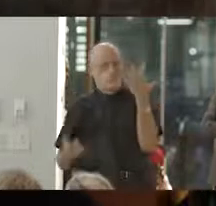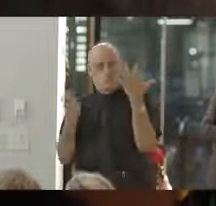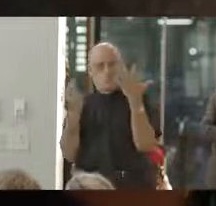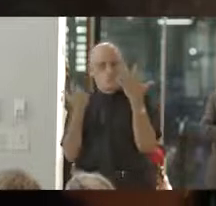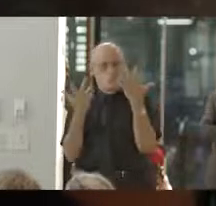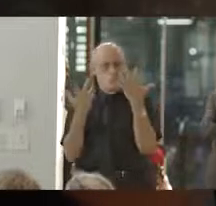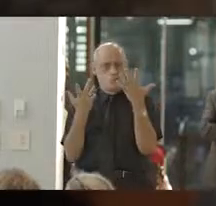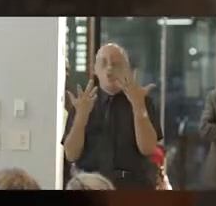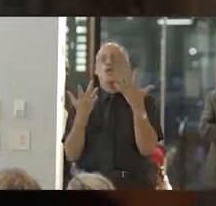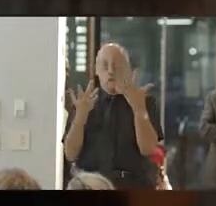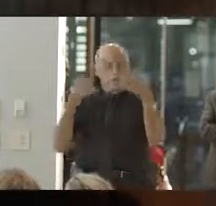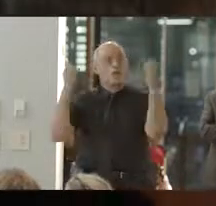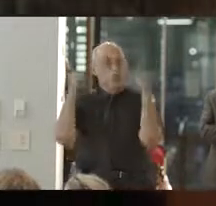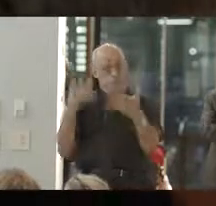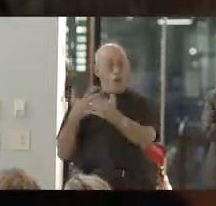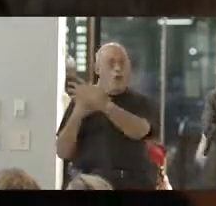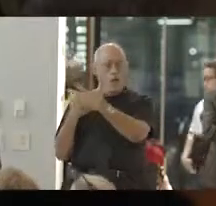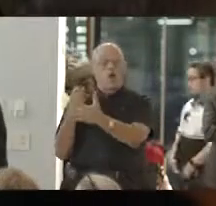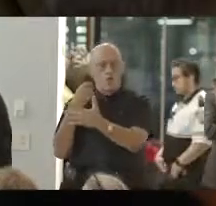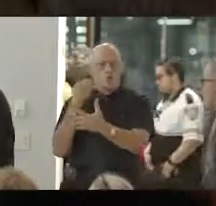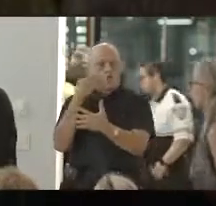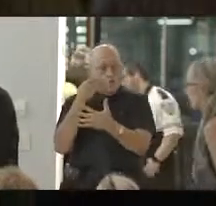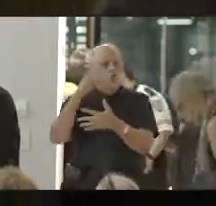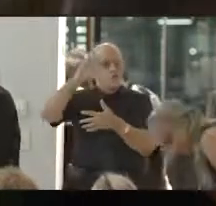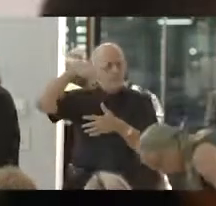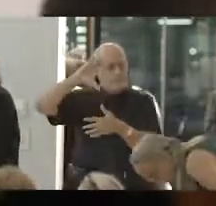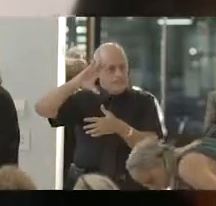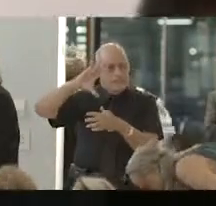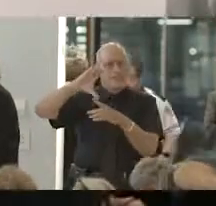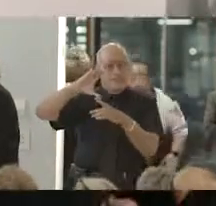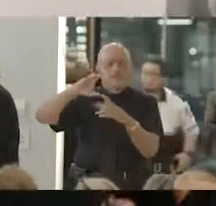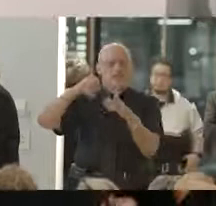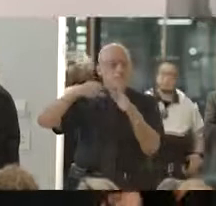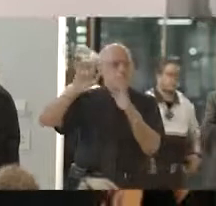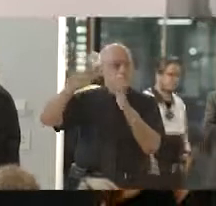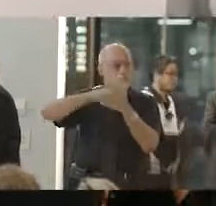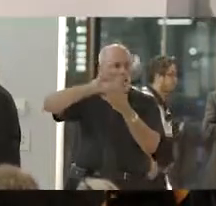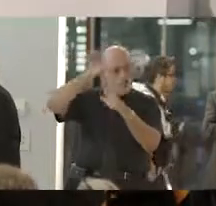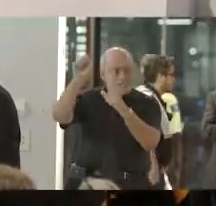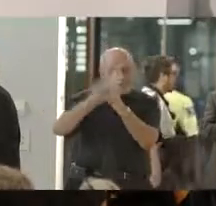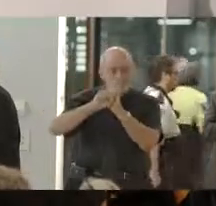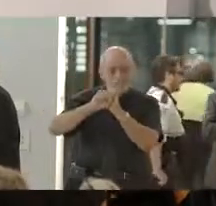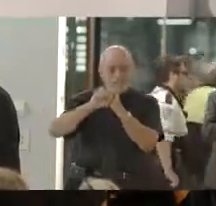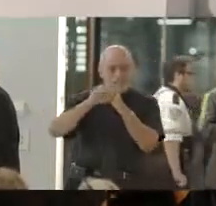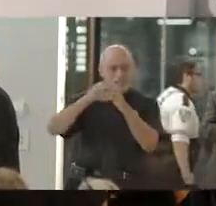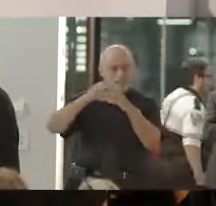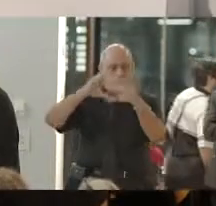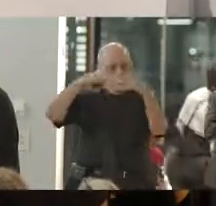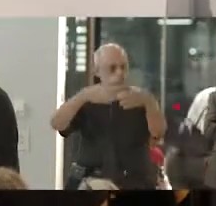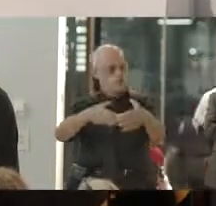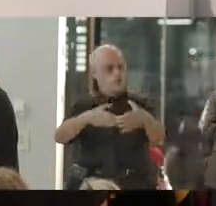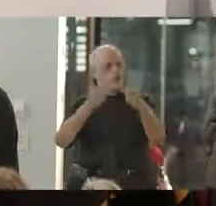Right. No, there's a lot. So, I mean, I learned this about Battery Park City because it's a state entity, a lot of memorials and